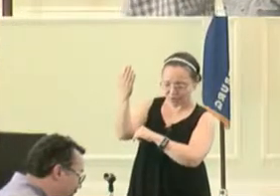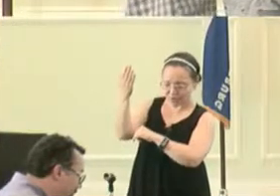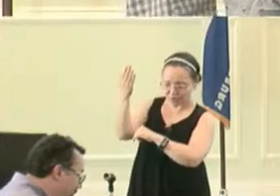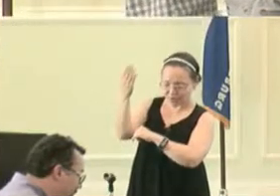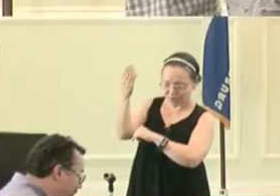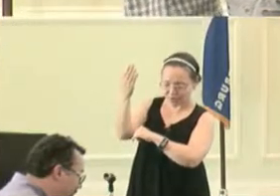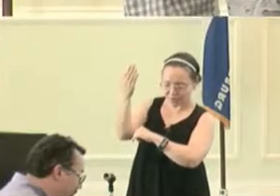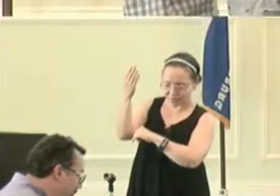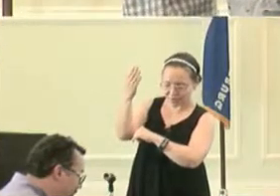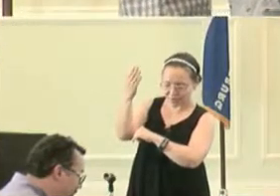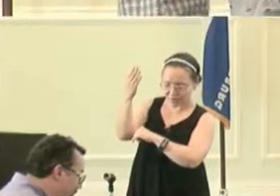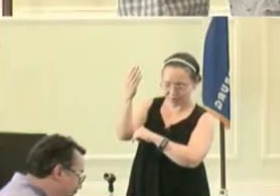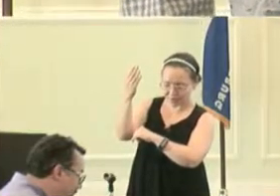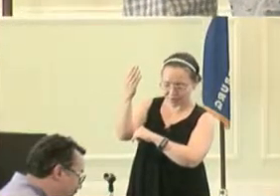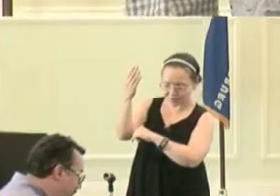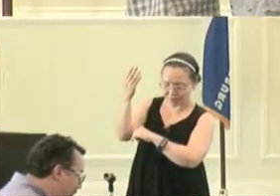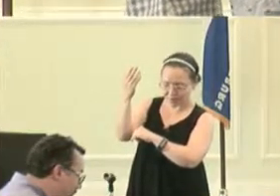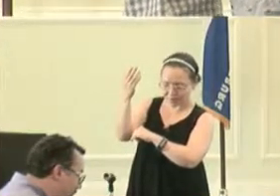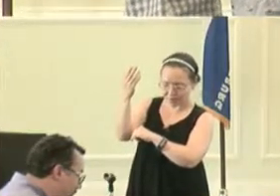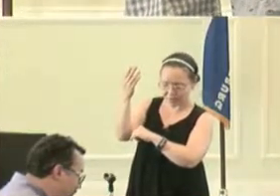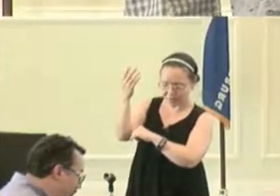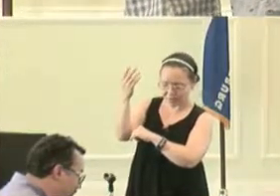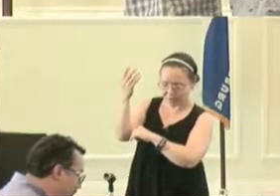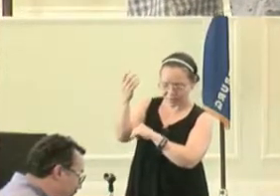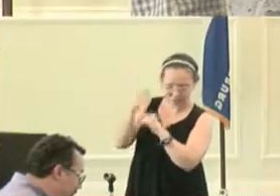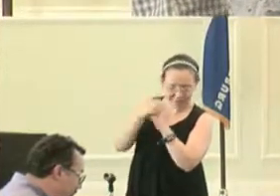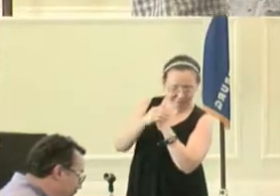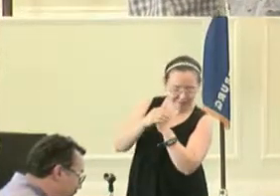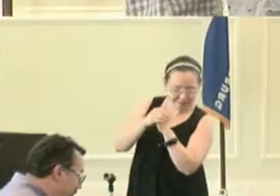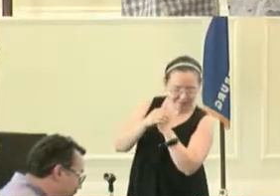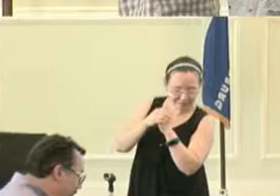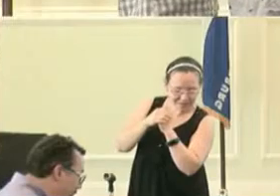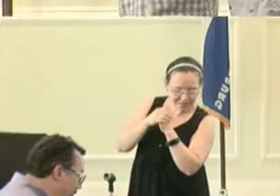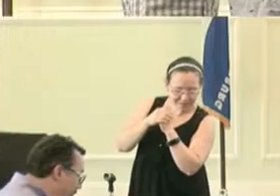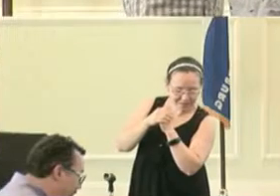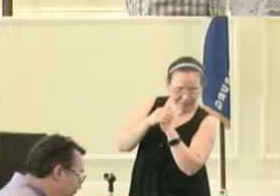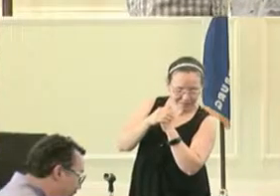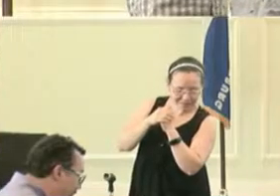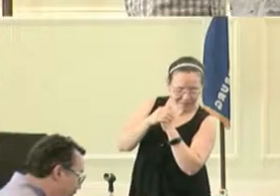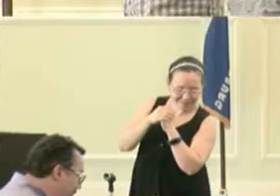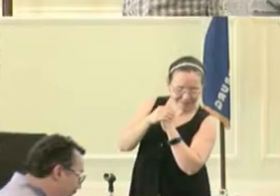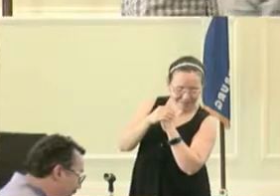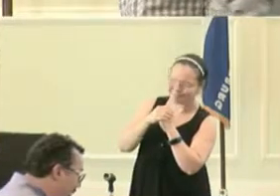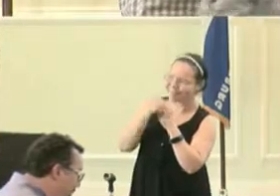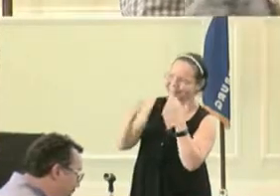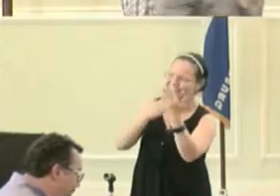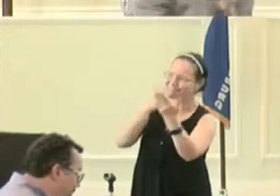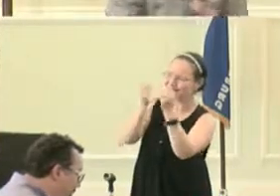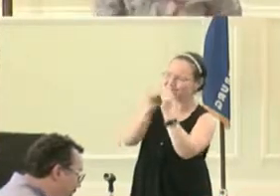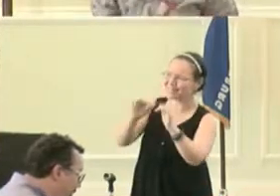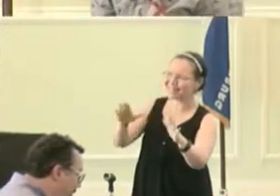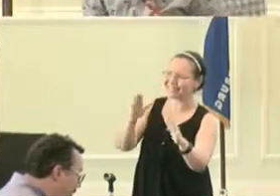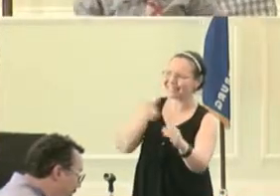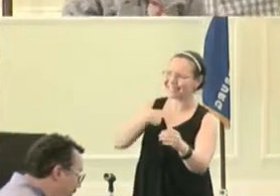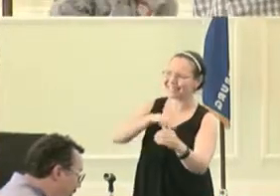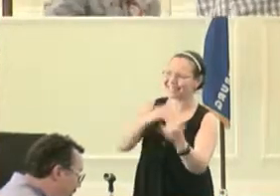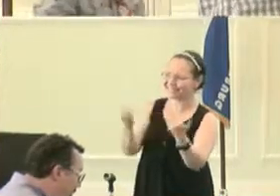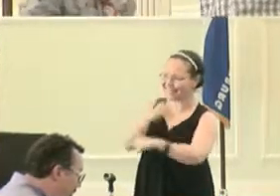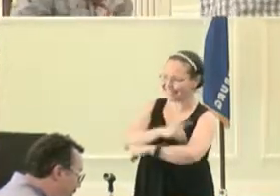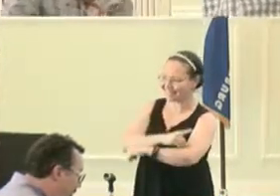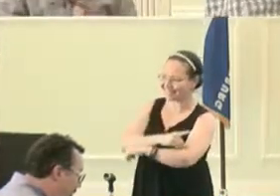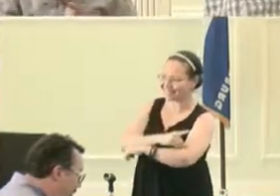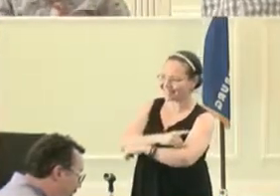for the storms, and thank you to the sunshine today. Amen. Amen.